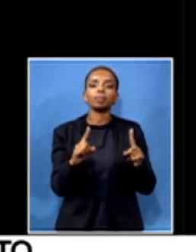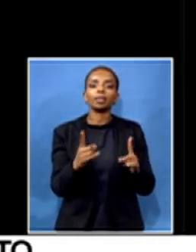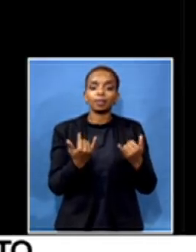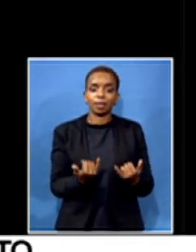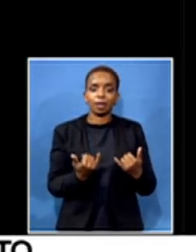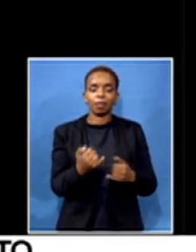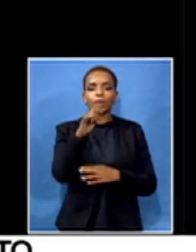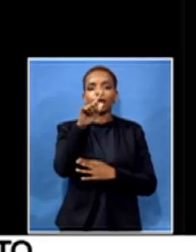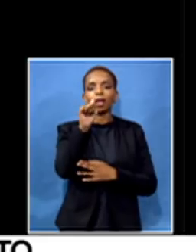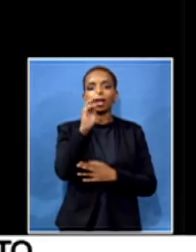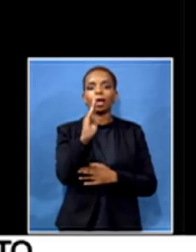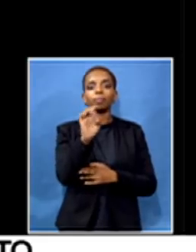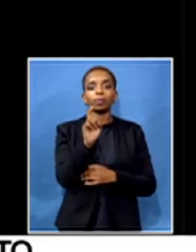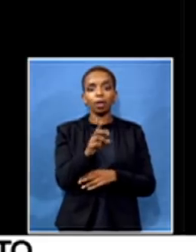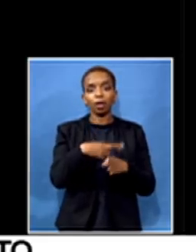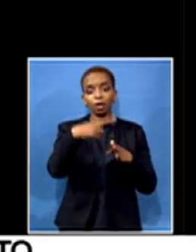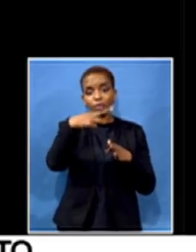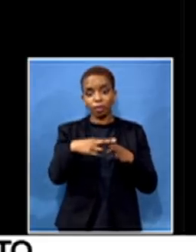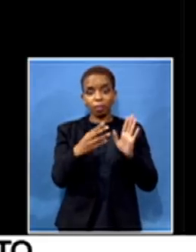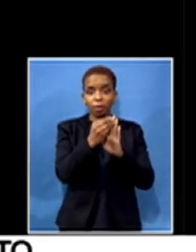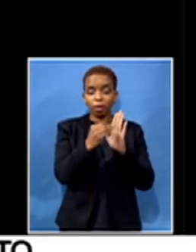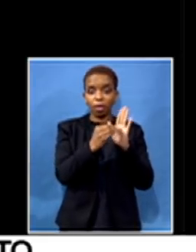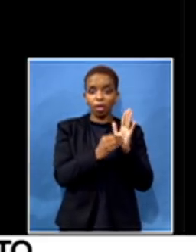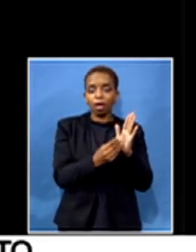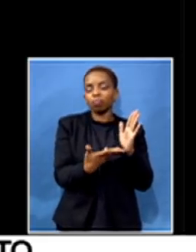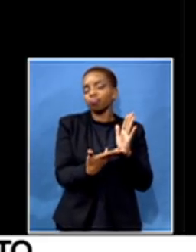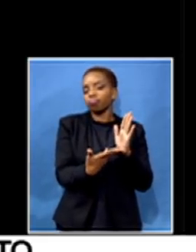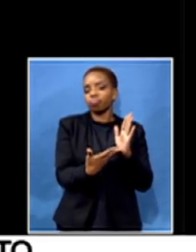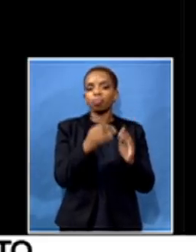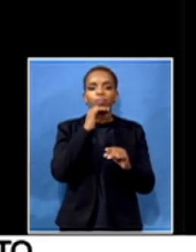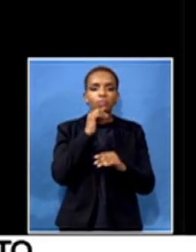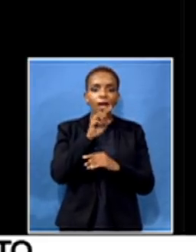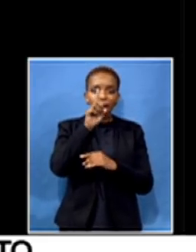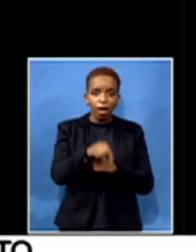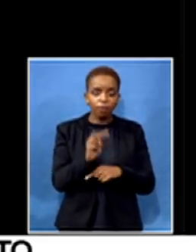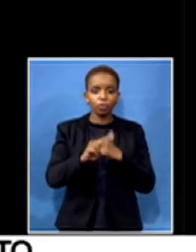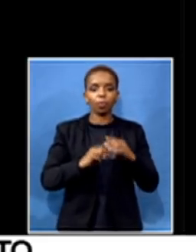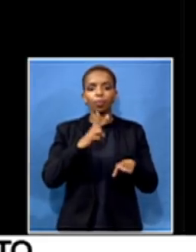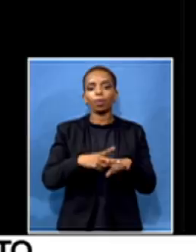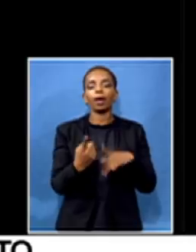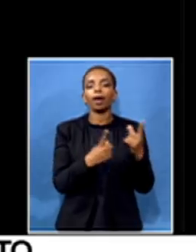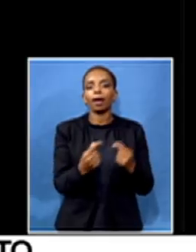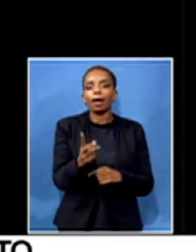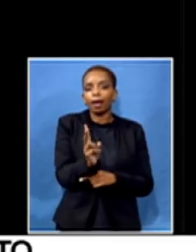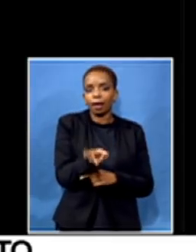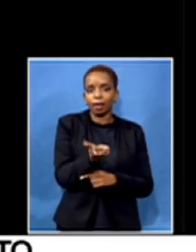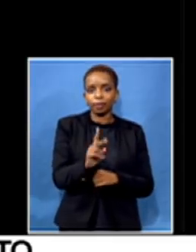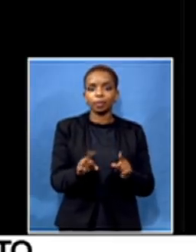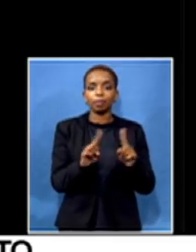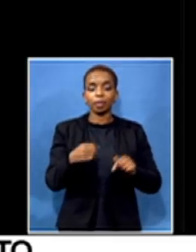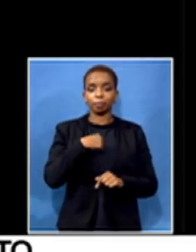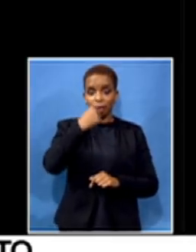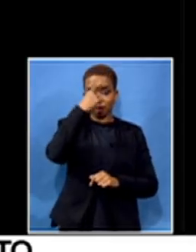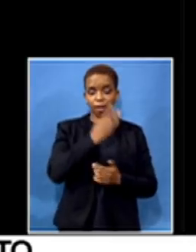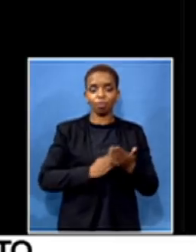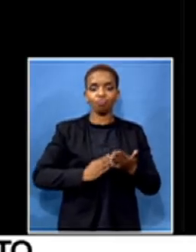was unsuitable, that's it. It will have to be redone or whatever. But I think that they have the right as